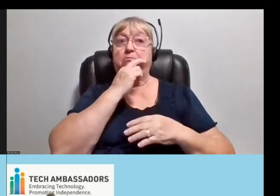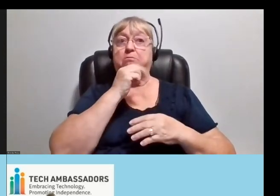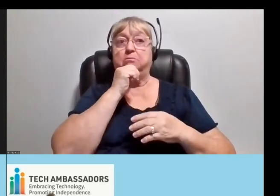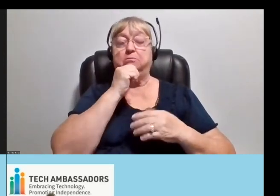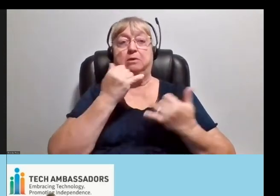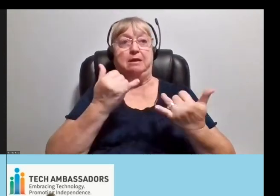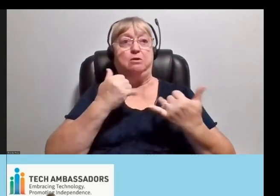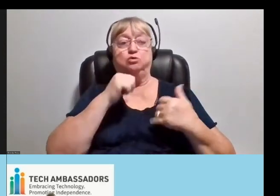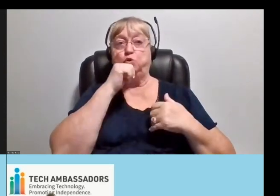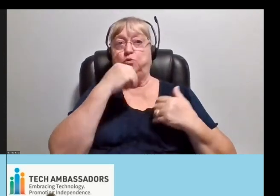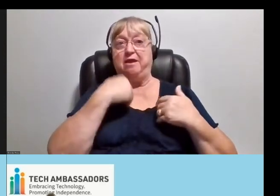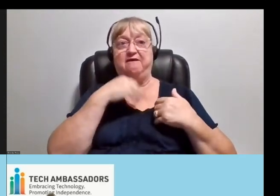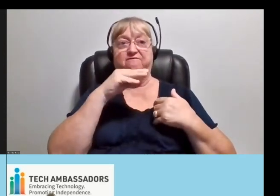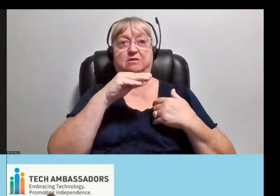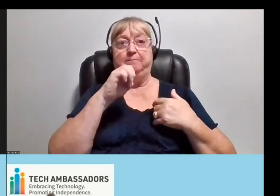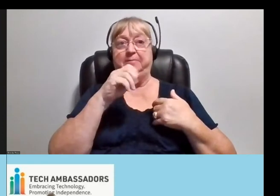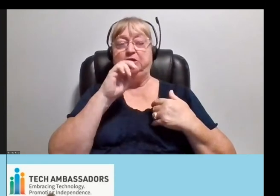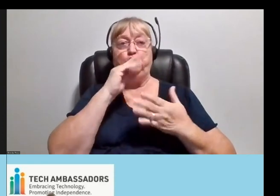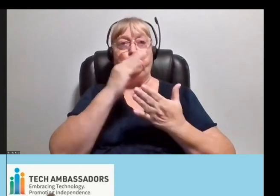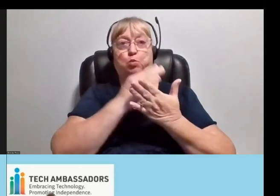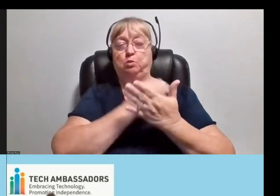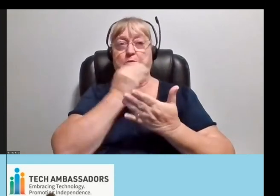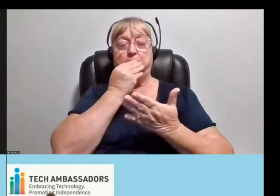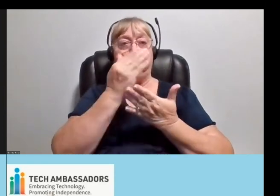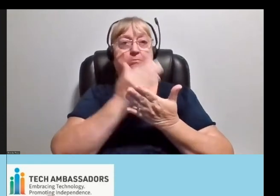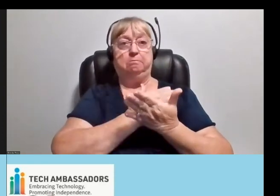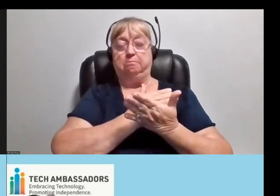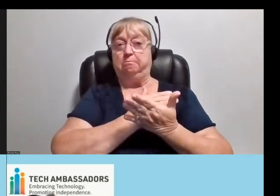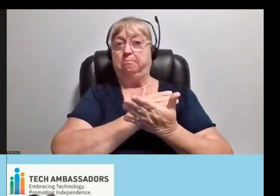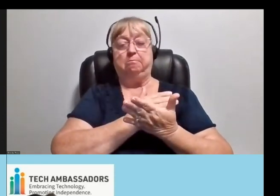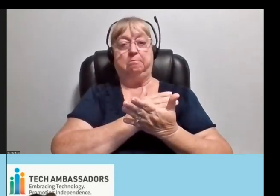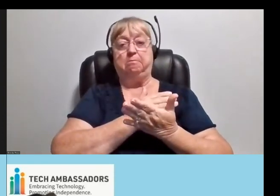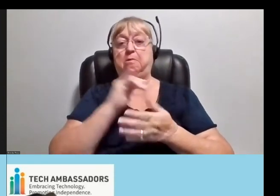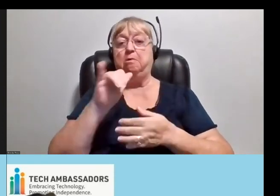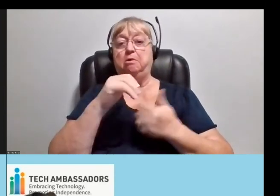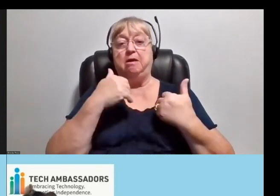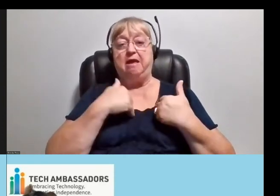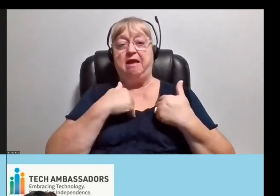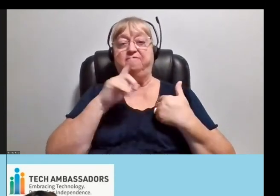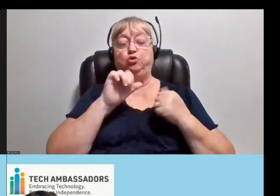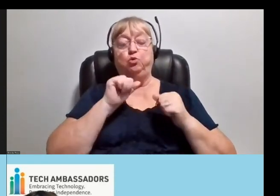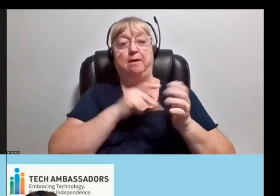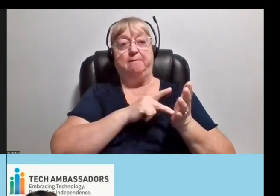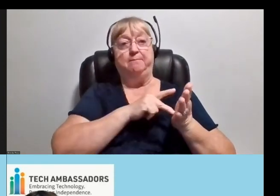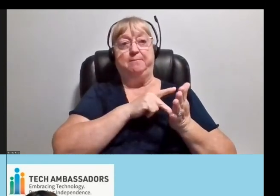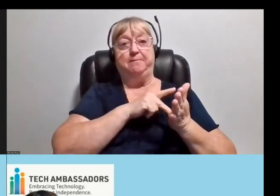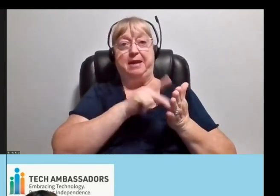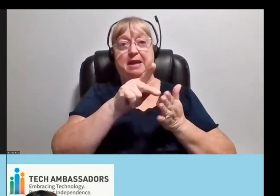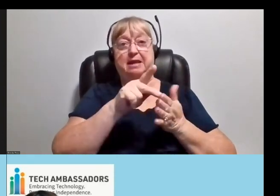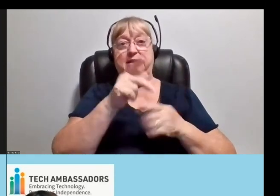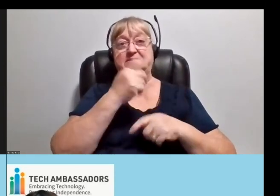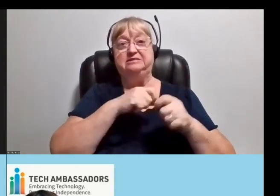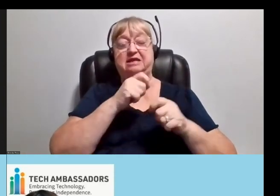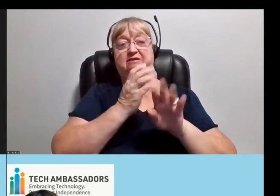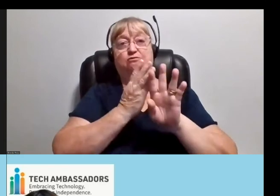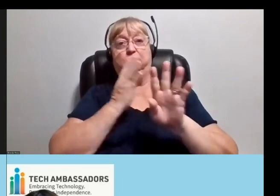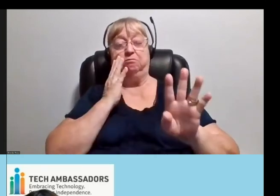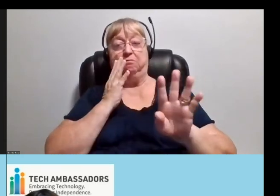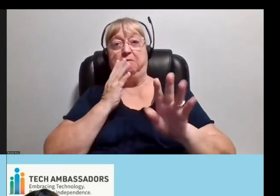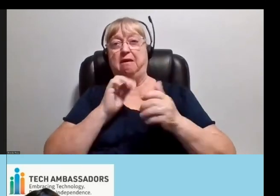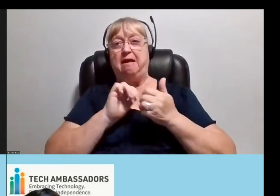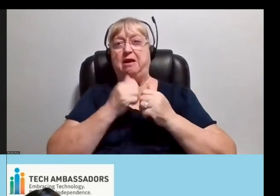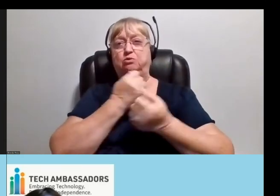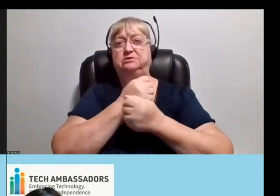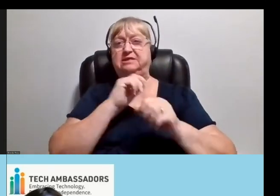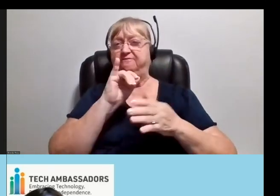menus. Right. And they also have now where you can pay instead of standing in line. How safe is